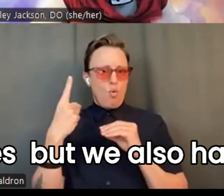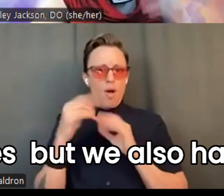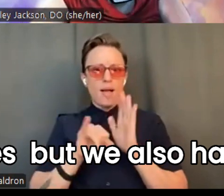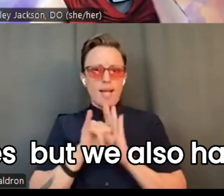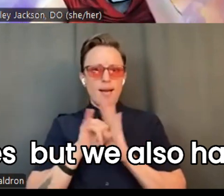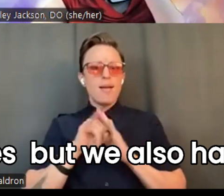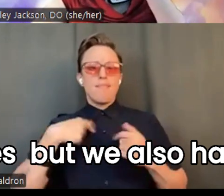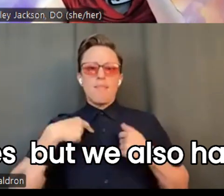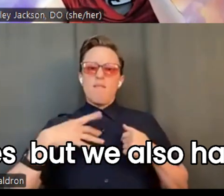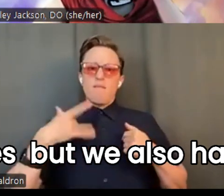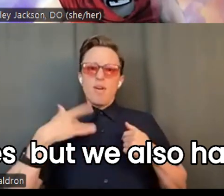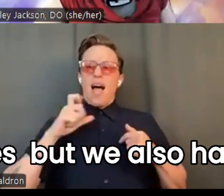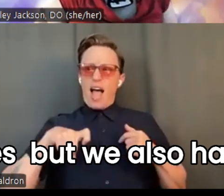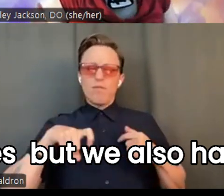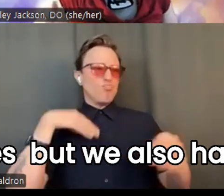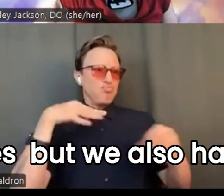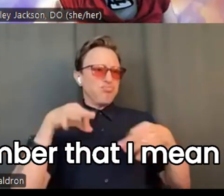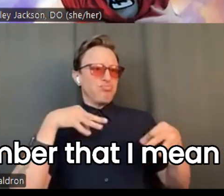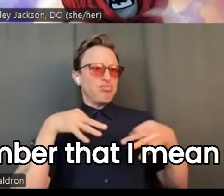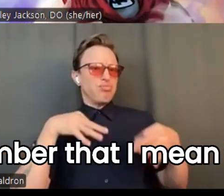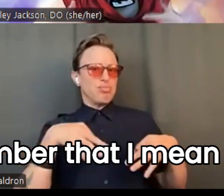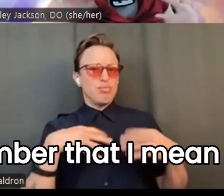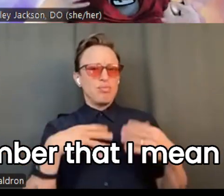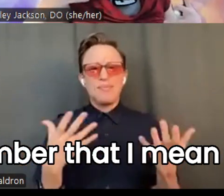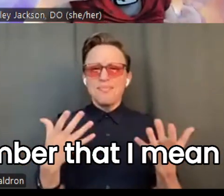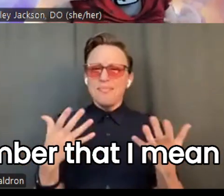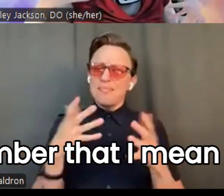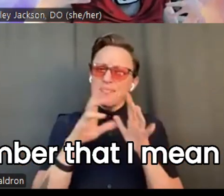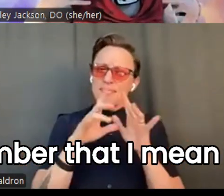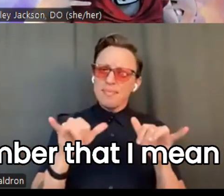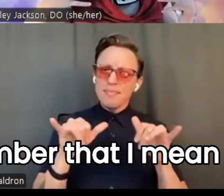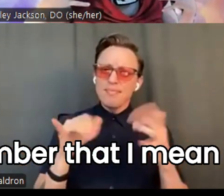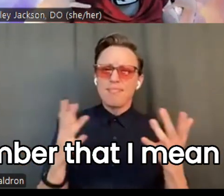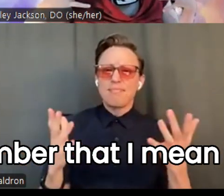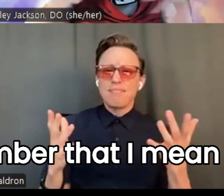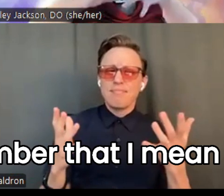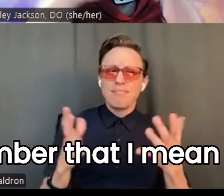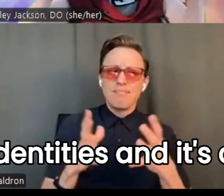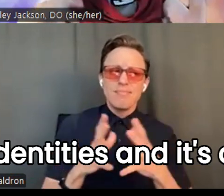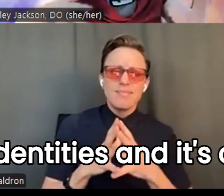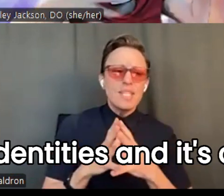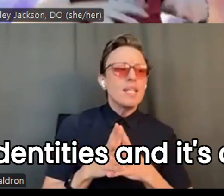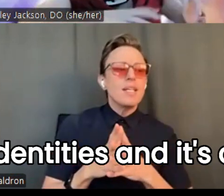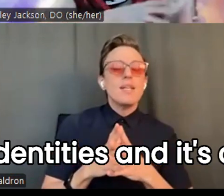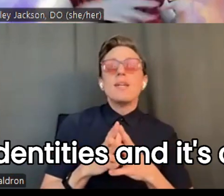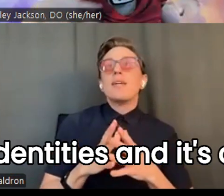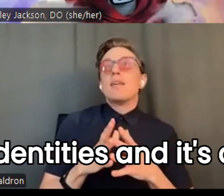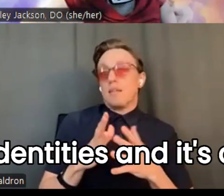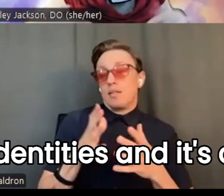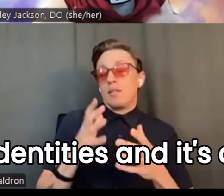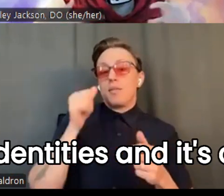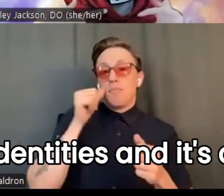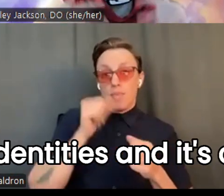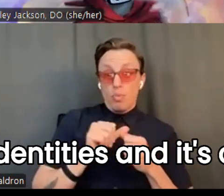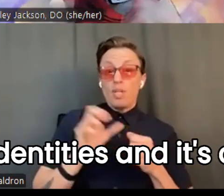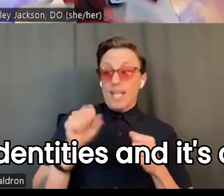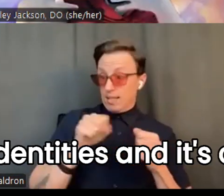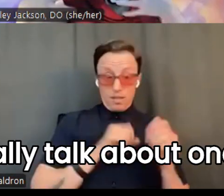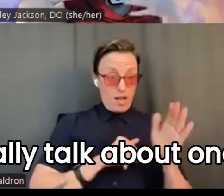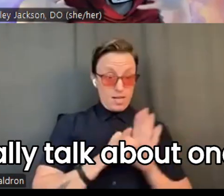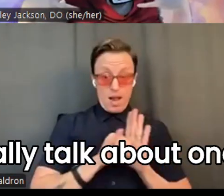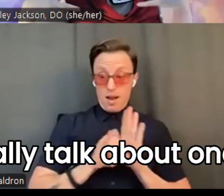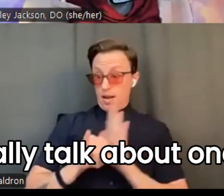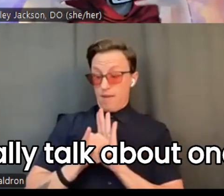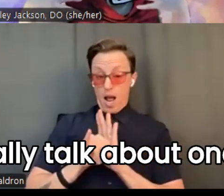identities. But we also have to remember that, I mean, we are these identities, and it's